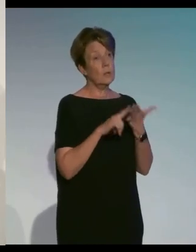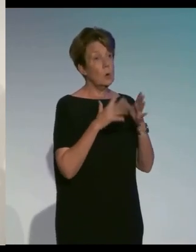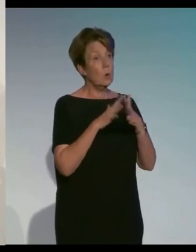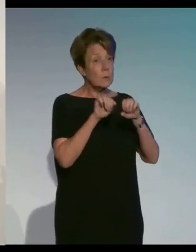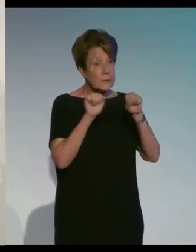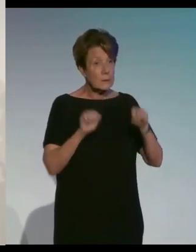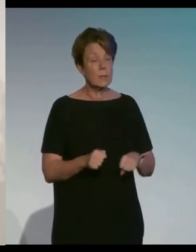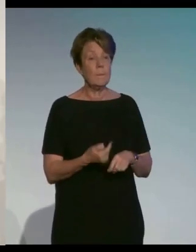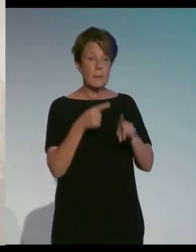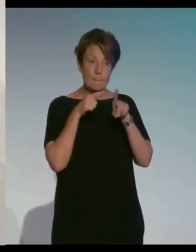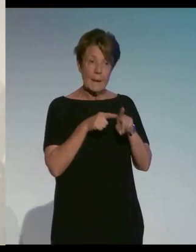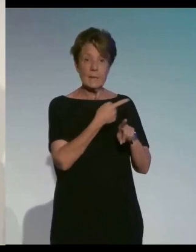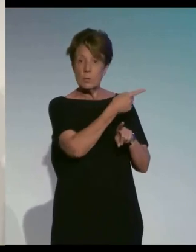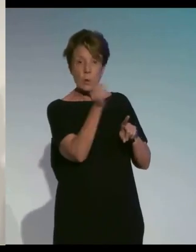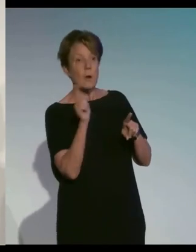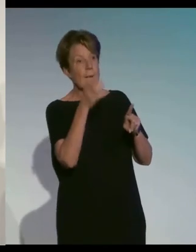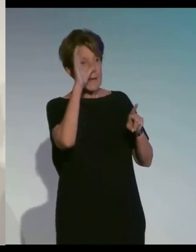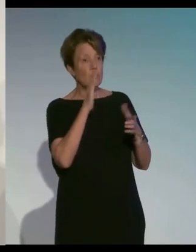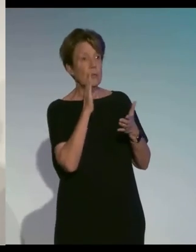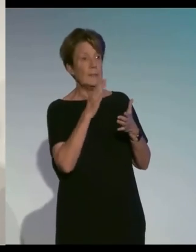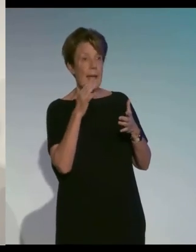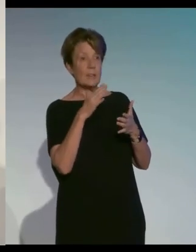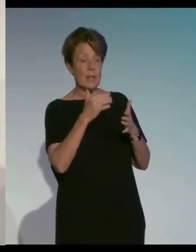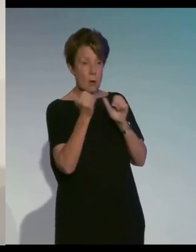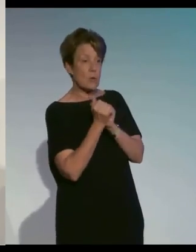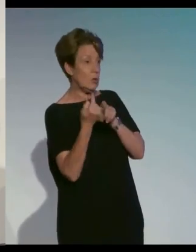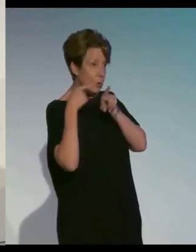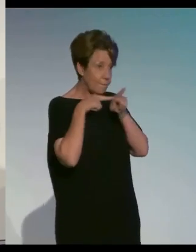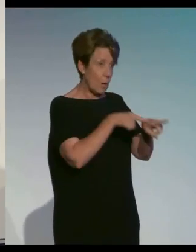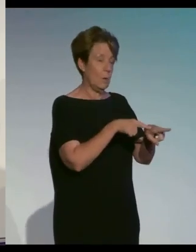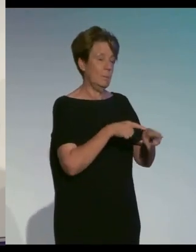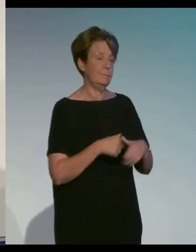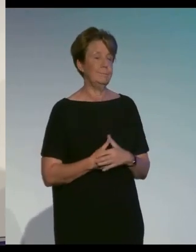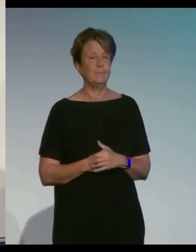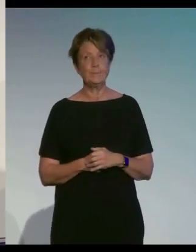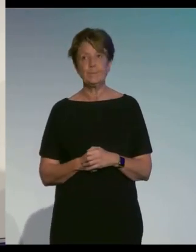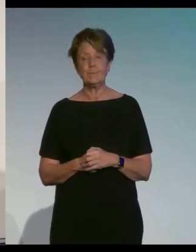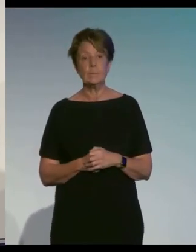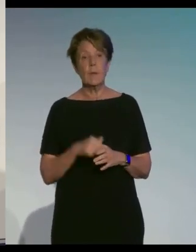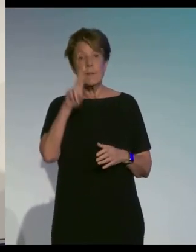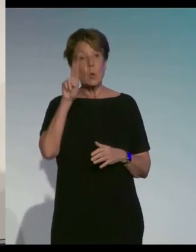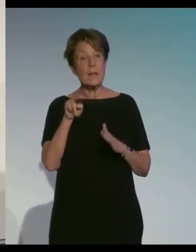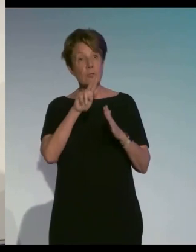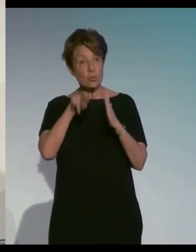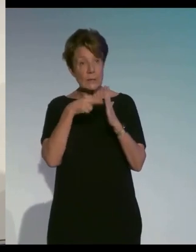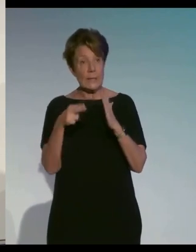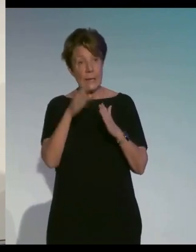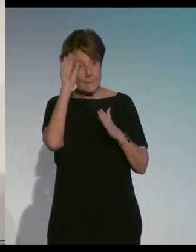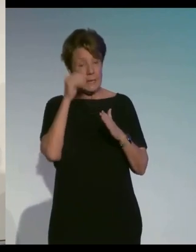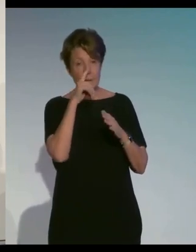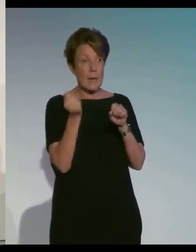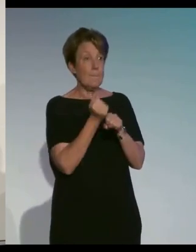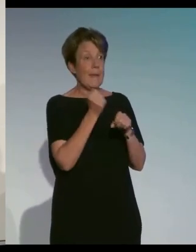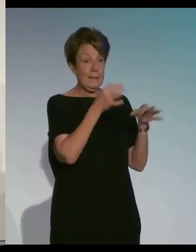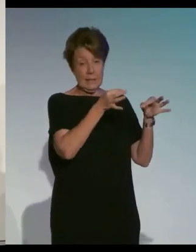on nations consenting to be bound by it. Yes. And if, you know, the UN treaty committees can make decisions till the